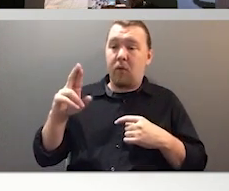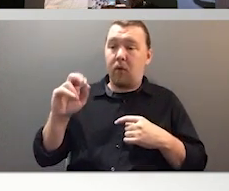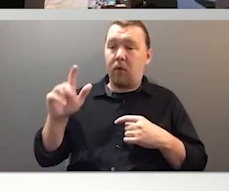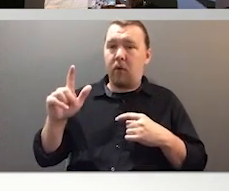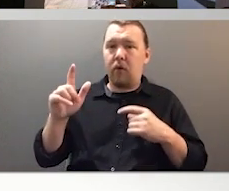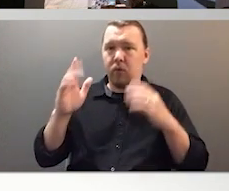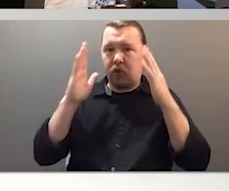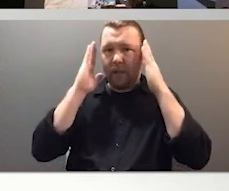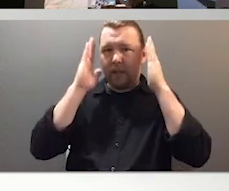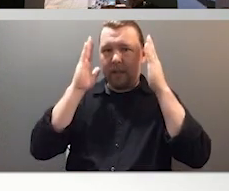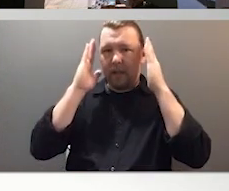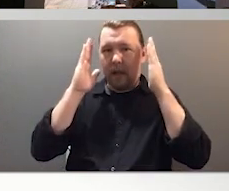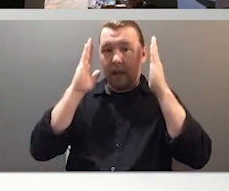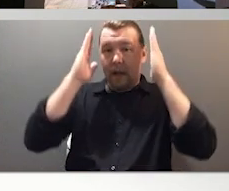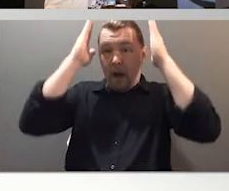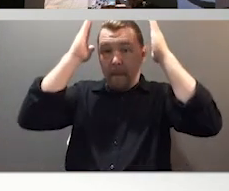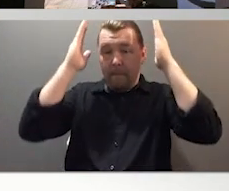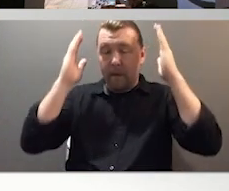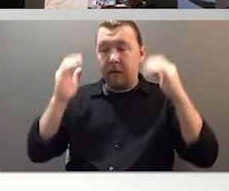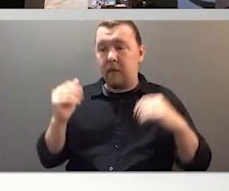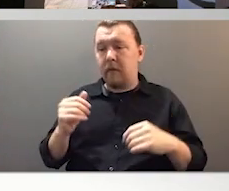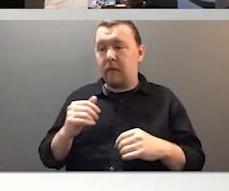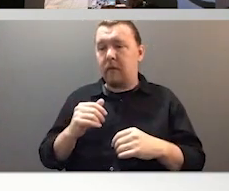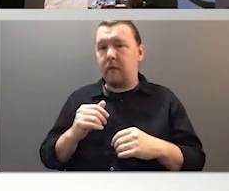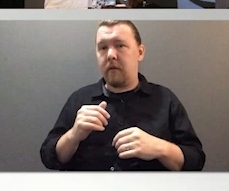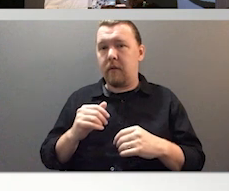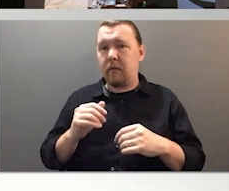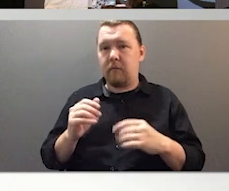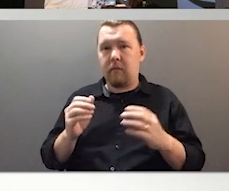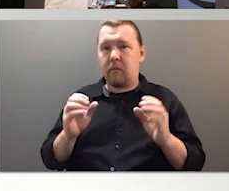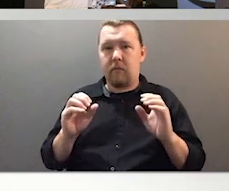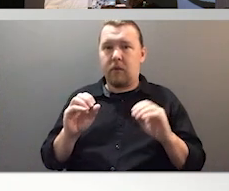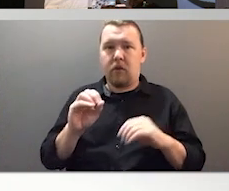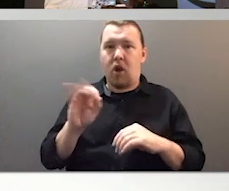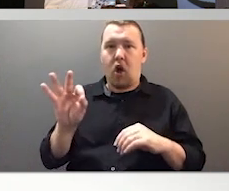up, go offline.